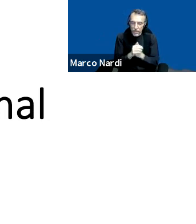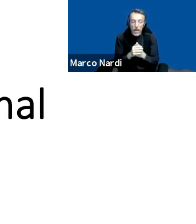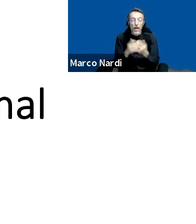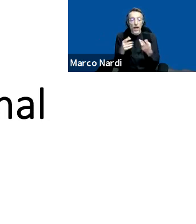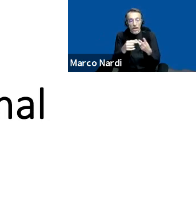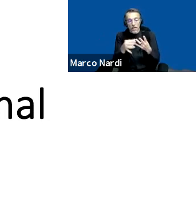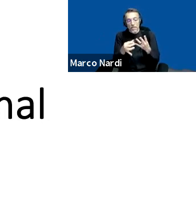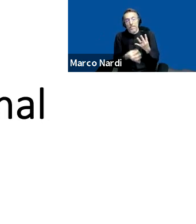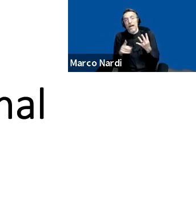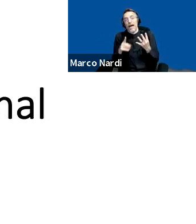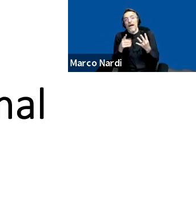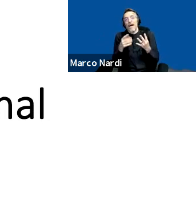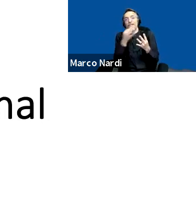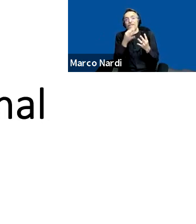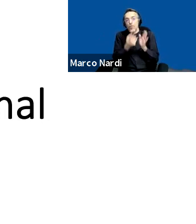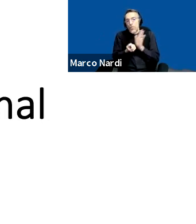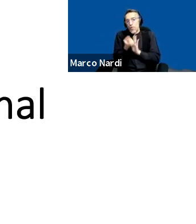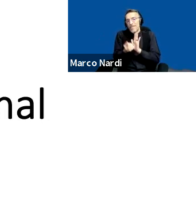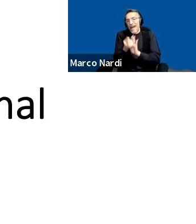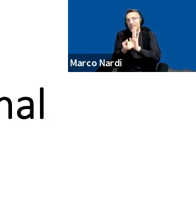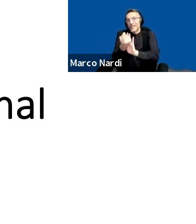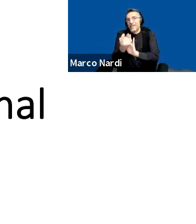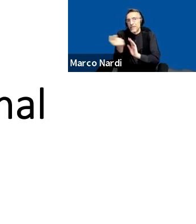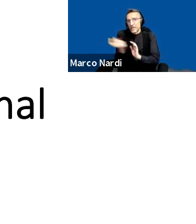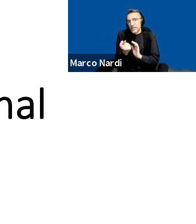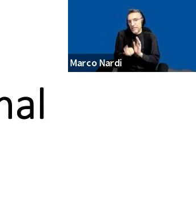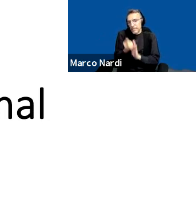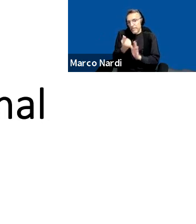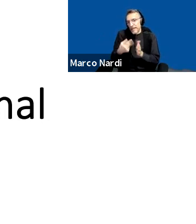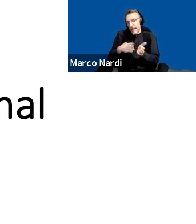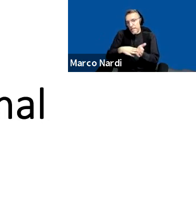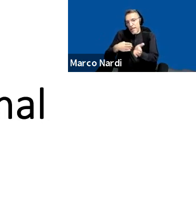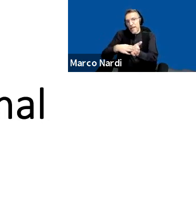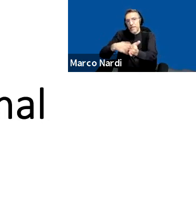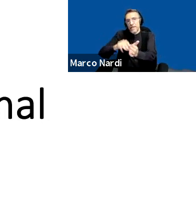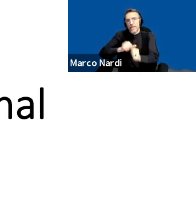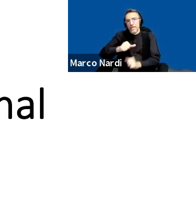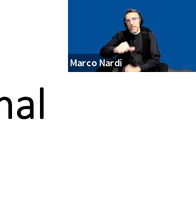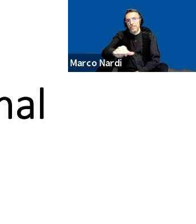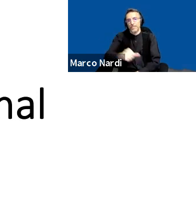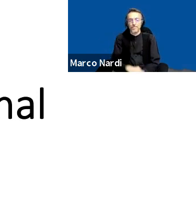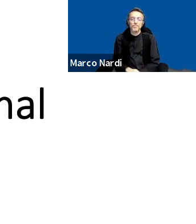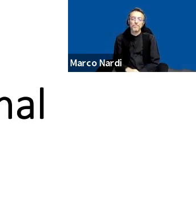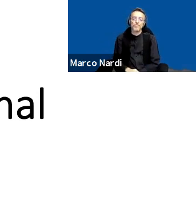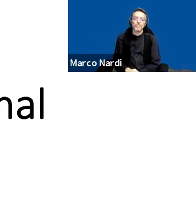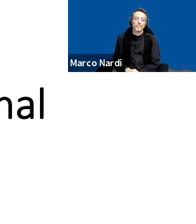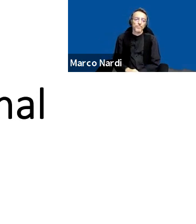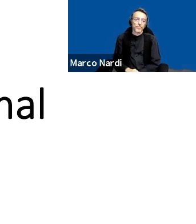events that are coming up for us in the coming months.